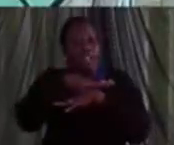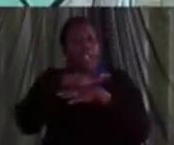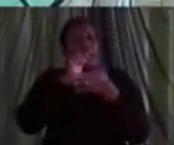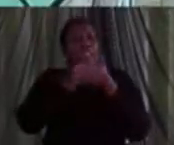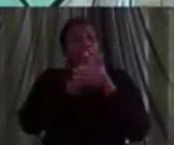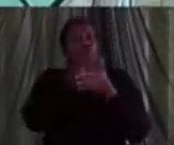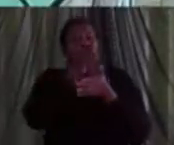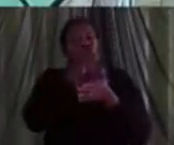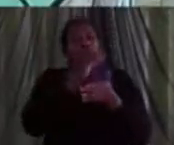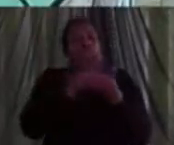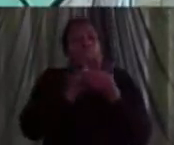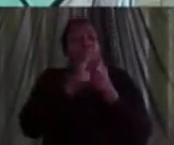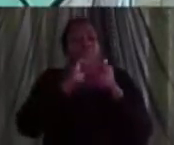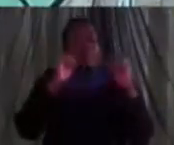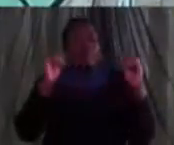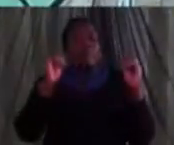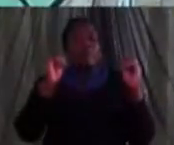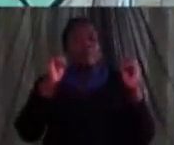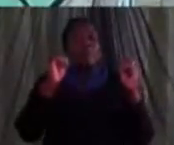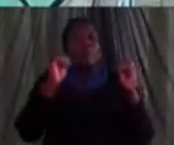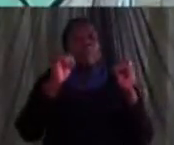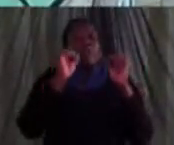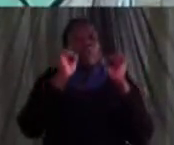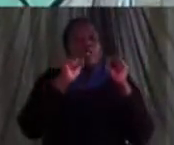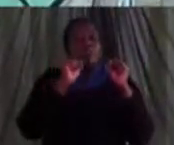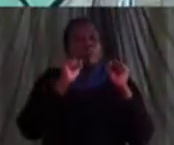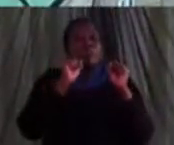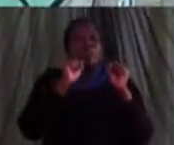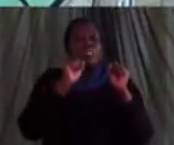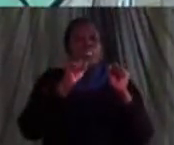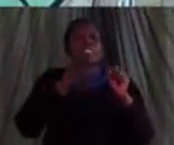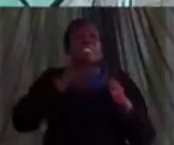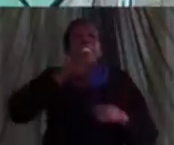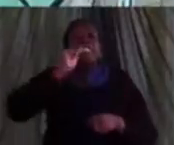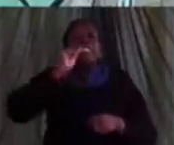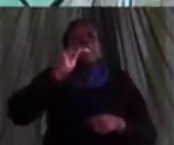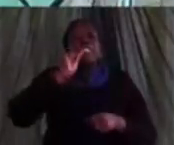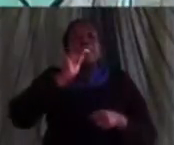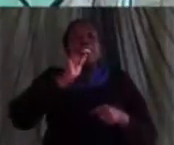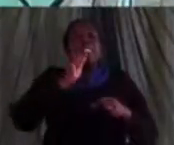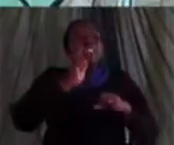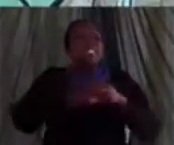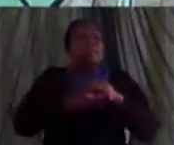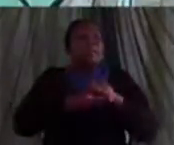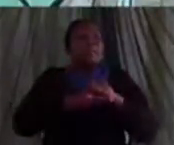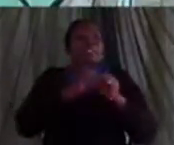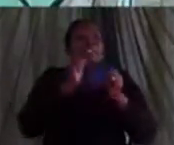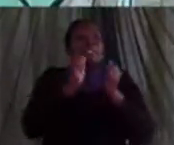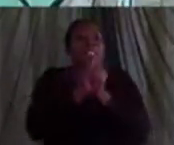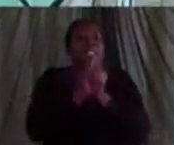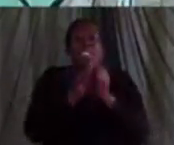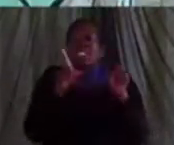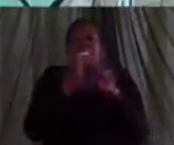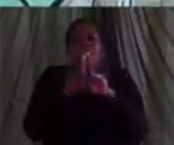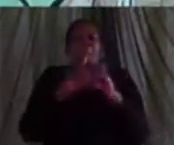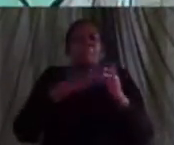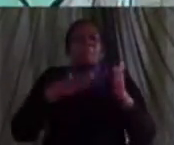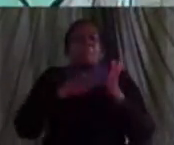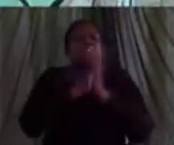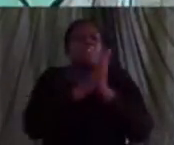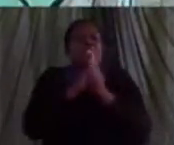to accompany the tea that we take at 10 o'clock would be motivation or a welfare